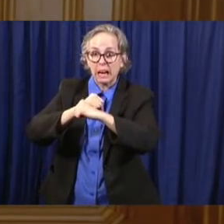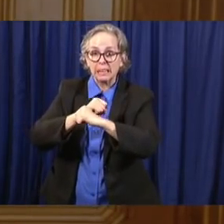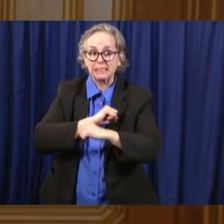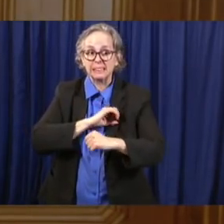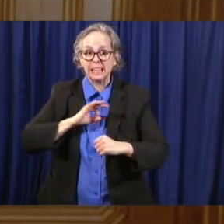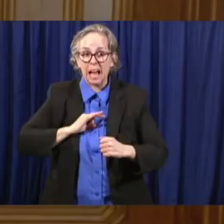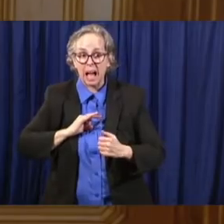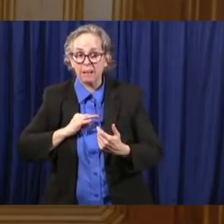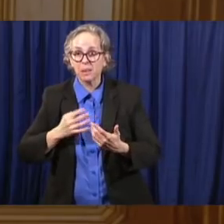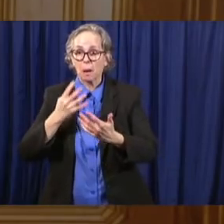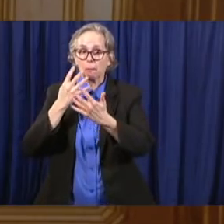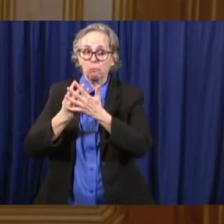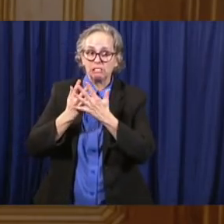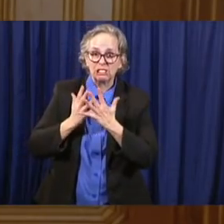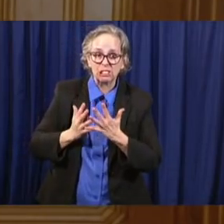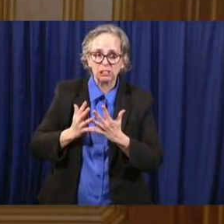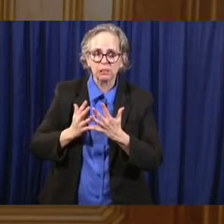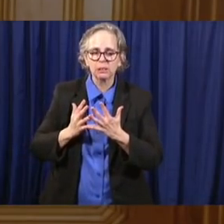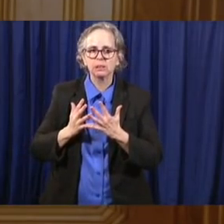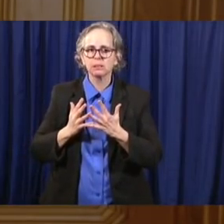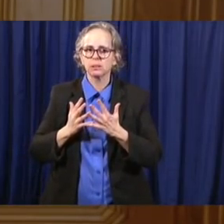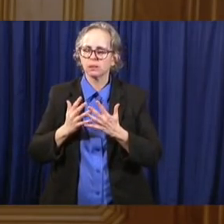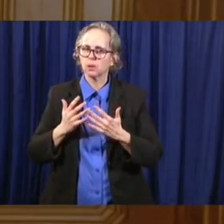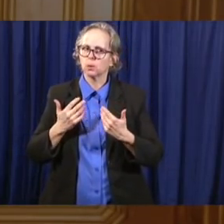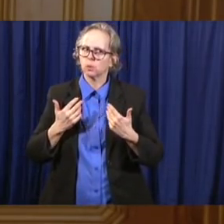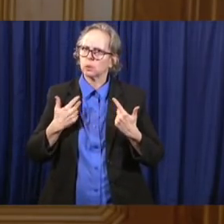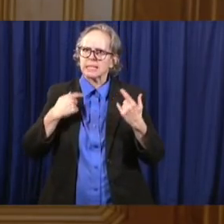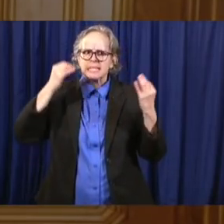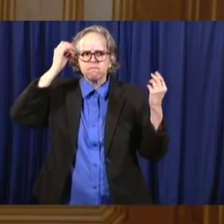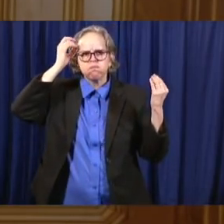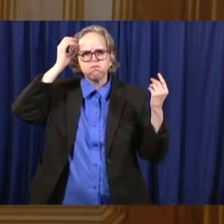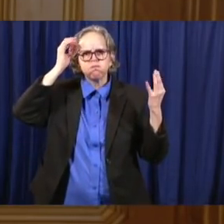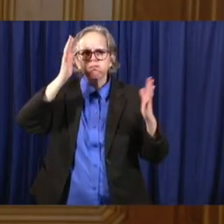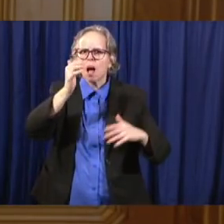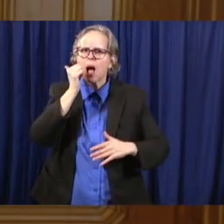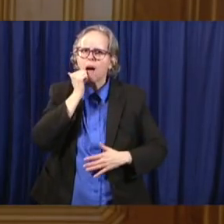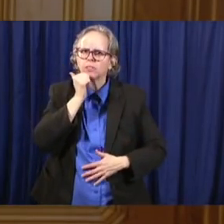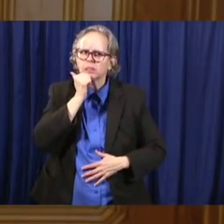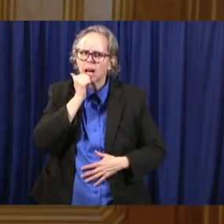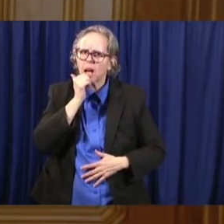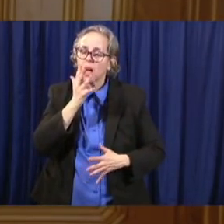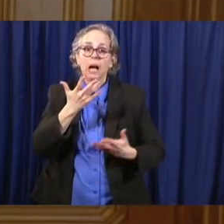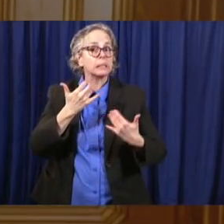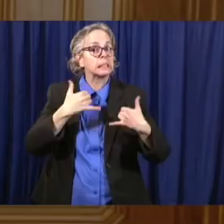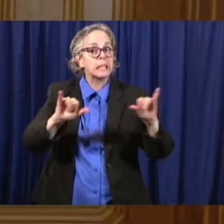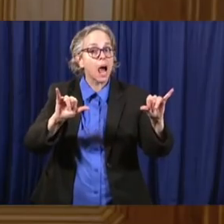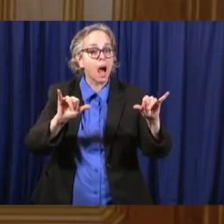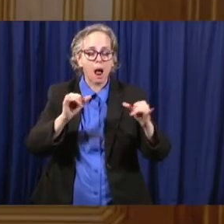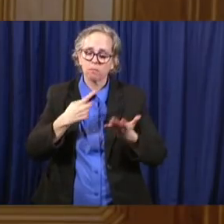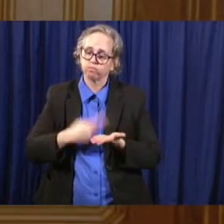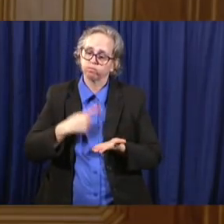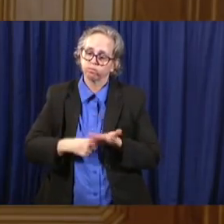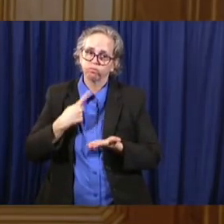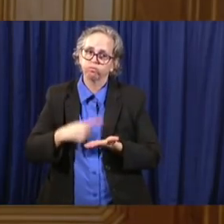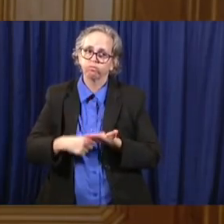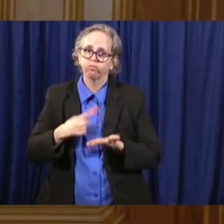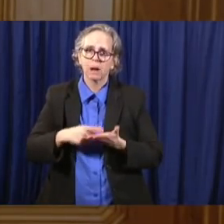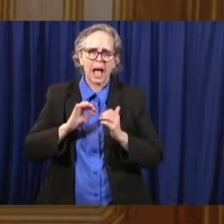protect the prisoners is something that we look at every single day. And we're going to continue to do that, continue to have a focus on it.